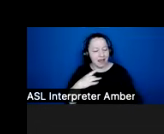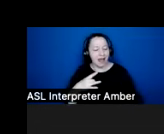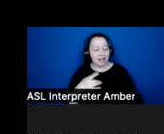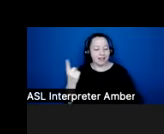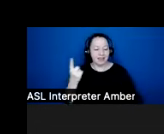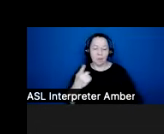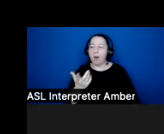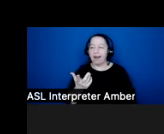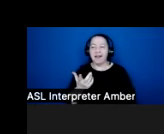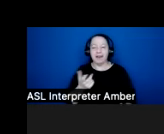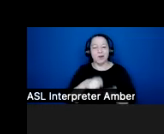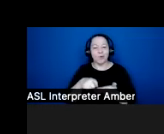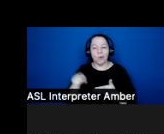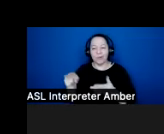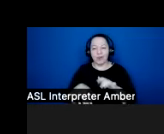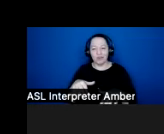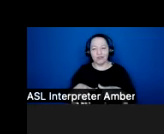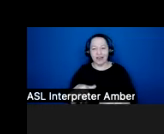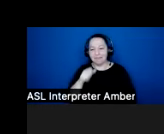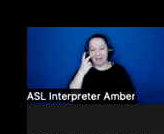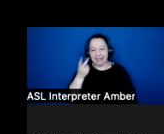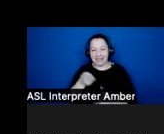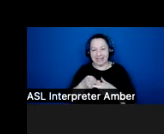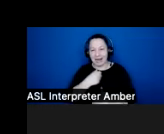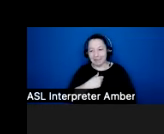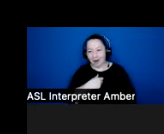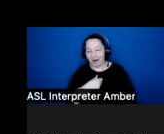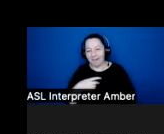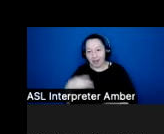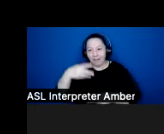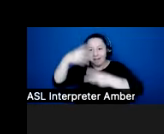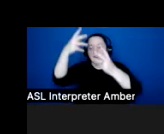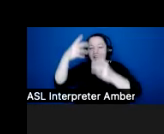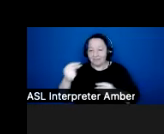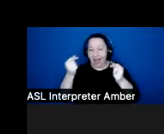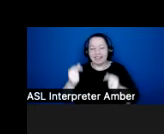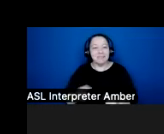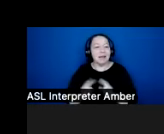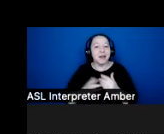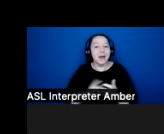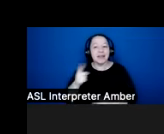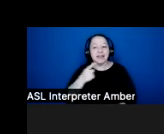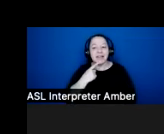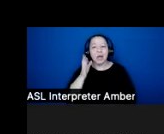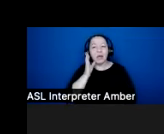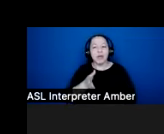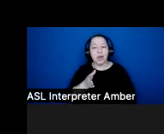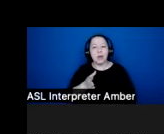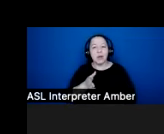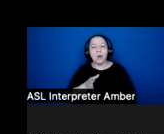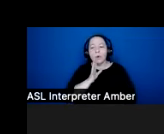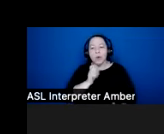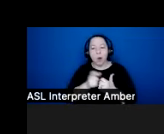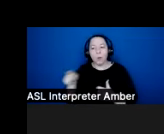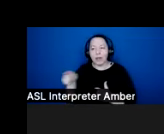somebody wrote in the chat, and I didn't see the name, sorry, because it goes by too quick. But they said that they would talk to them in the very